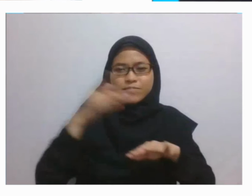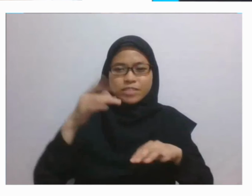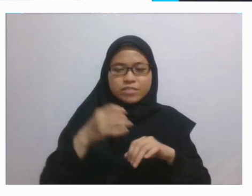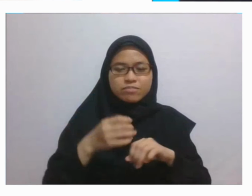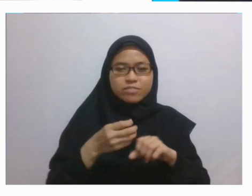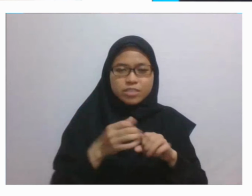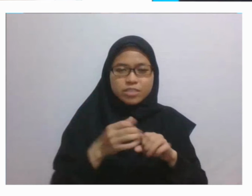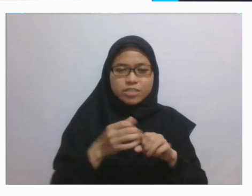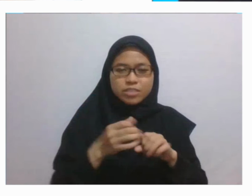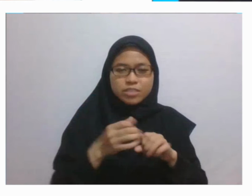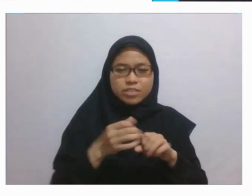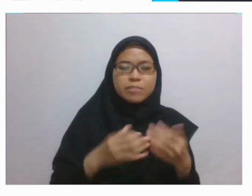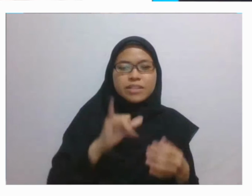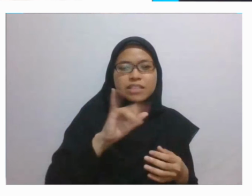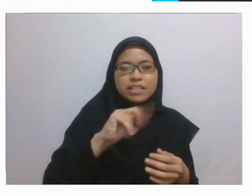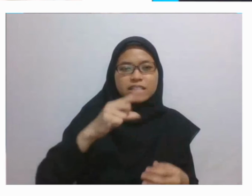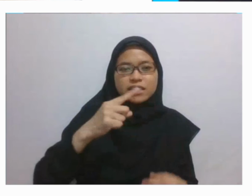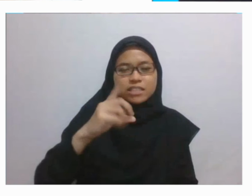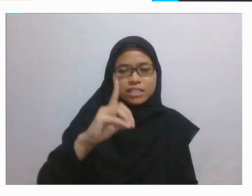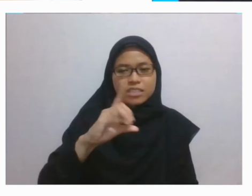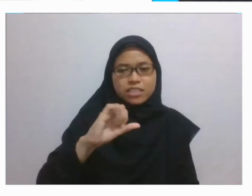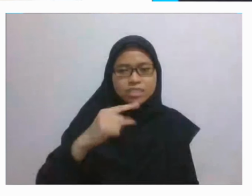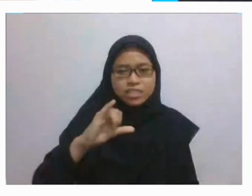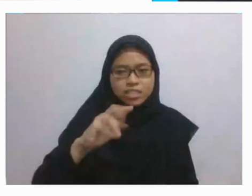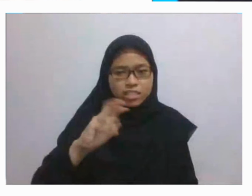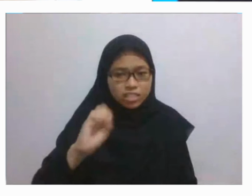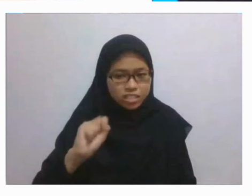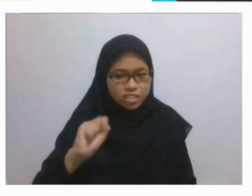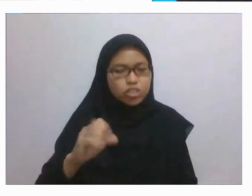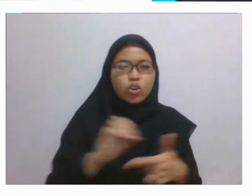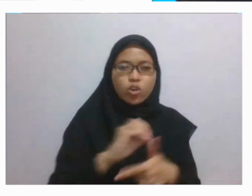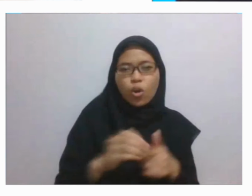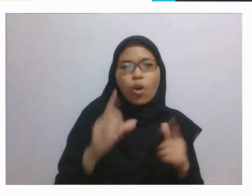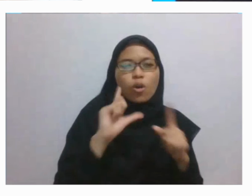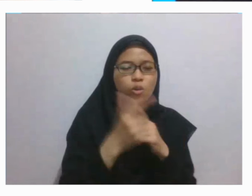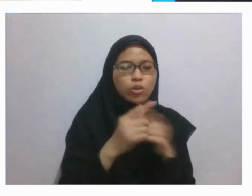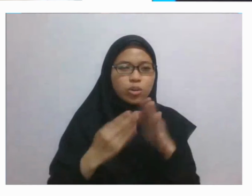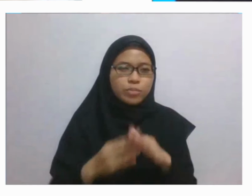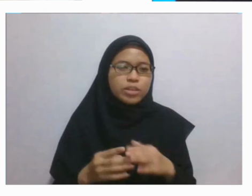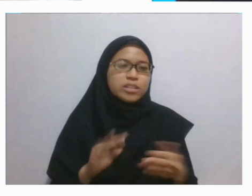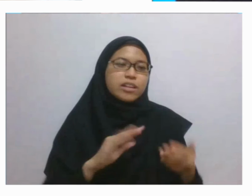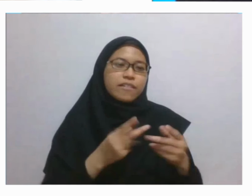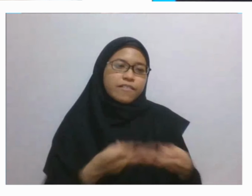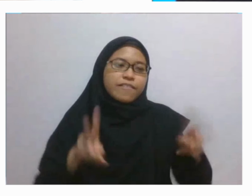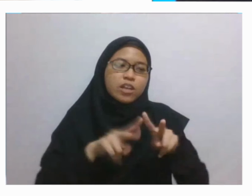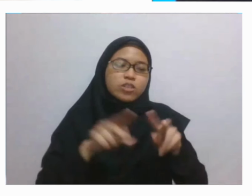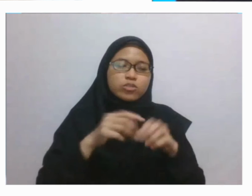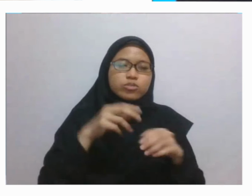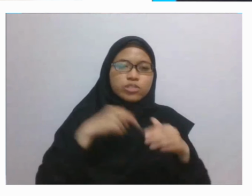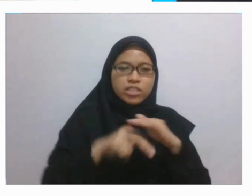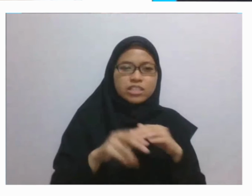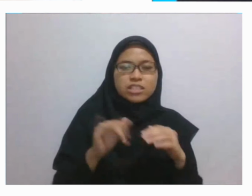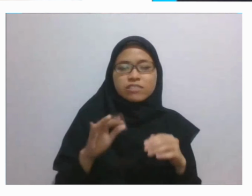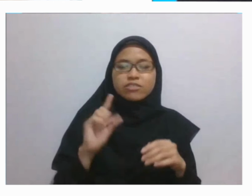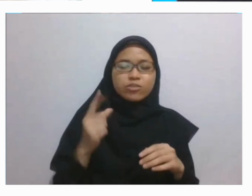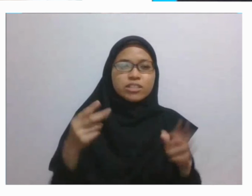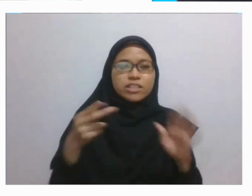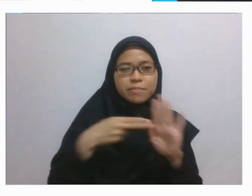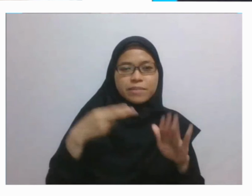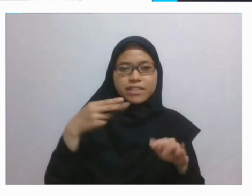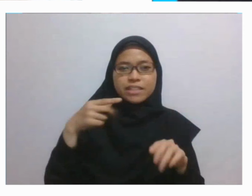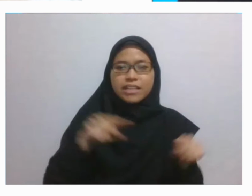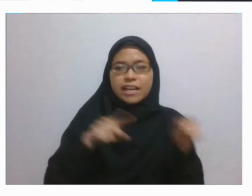those are local communities, whose values for nature may not be taken into account if they are only labelled as natural climate